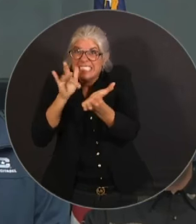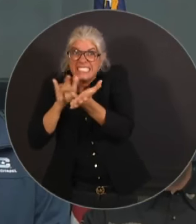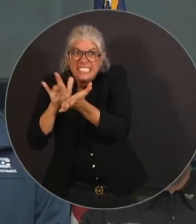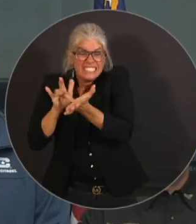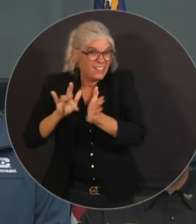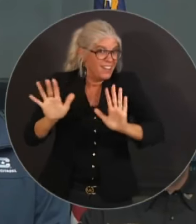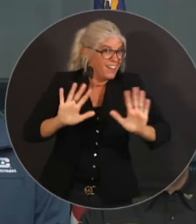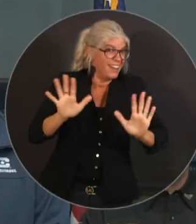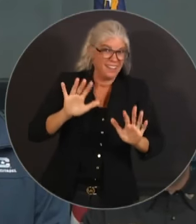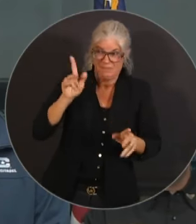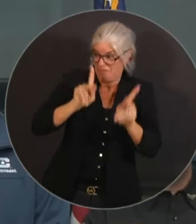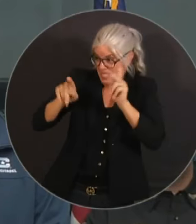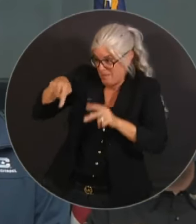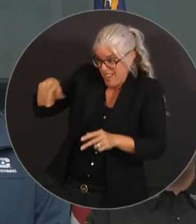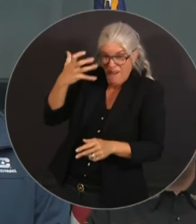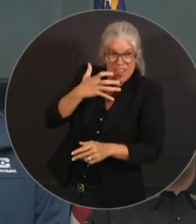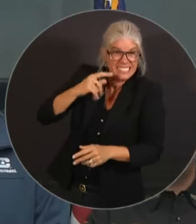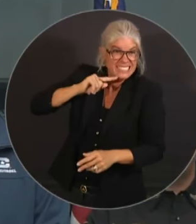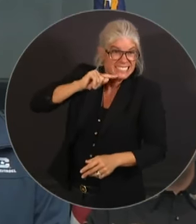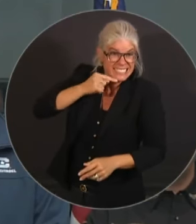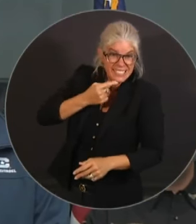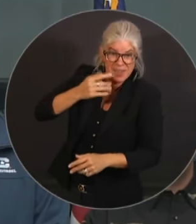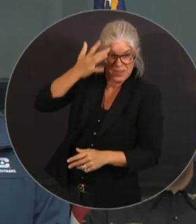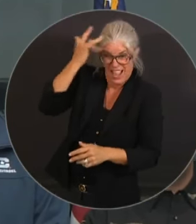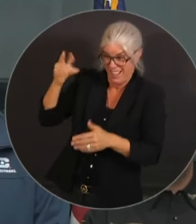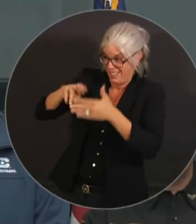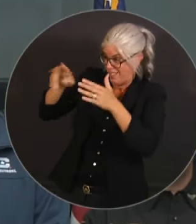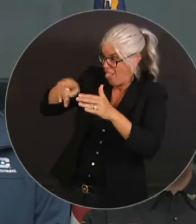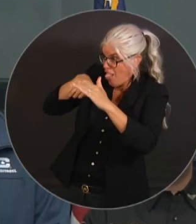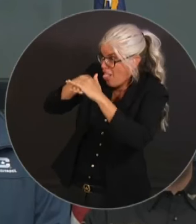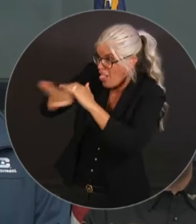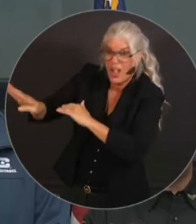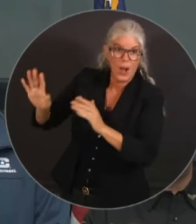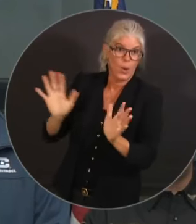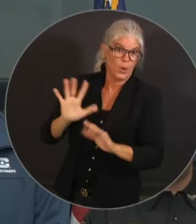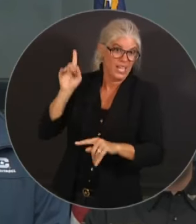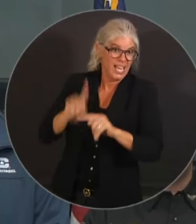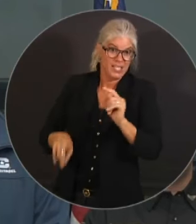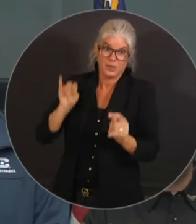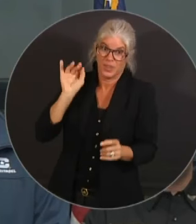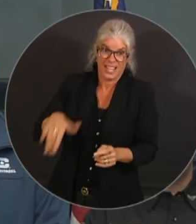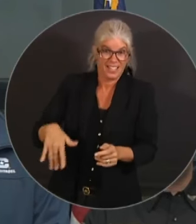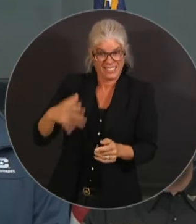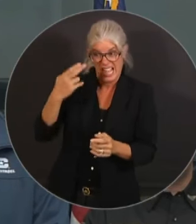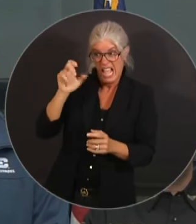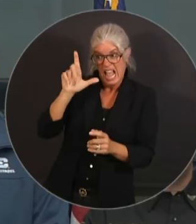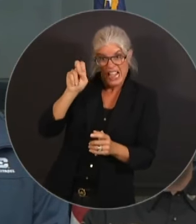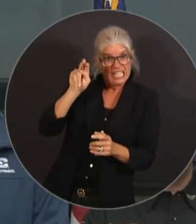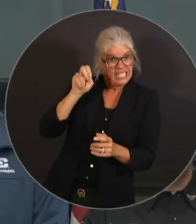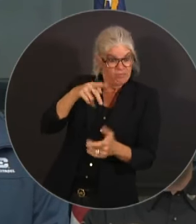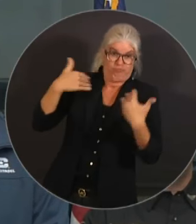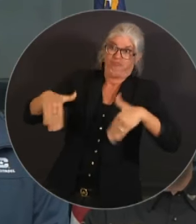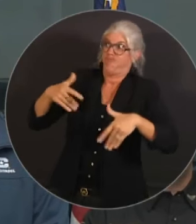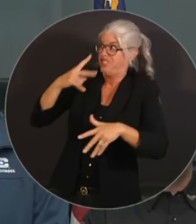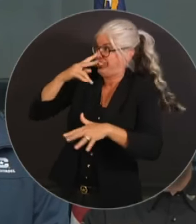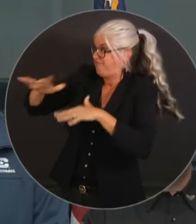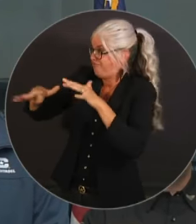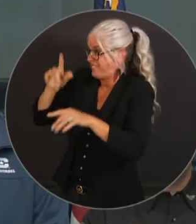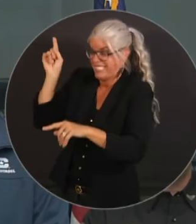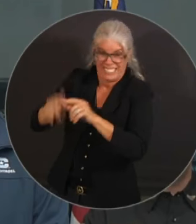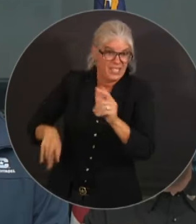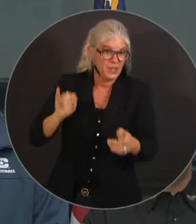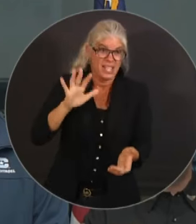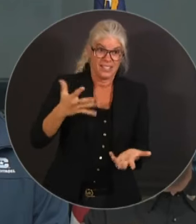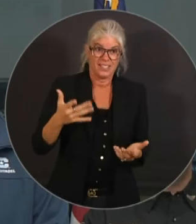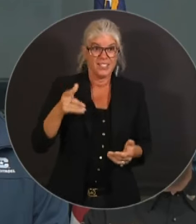people who are suffering because of the results of this storm. That goes for Helene continually, but then of course that will be the